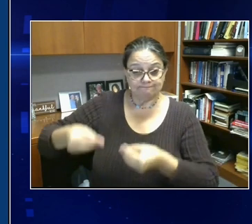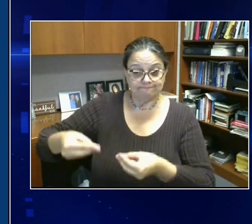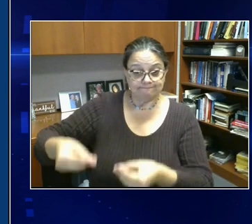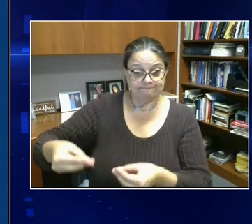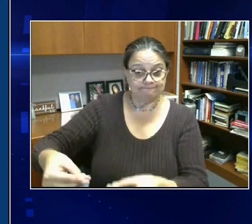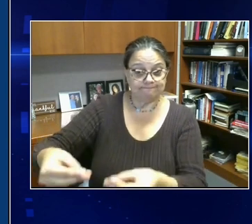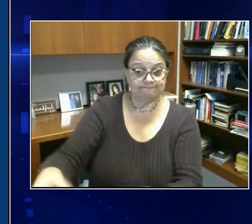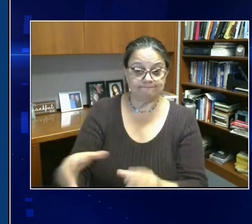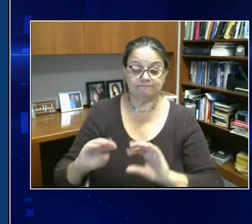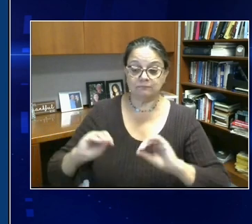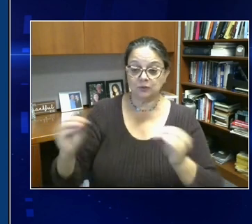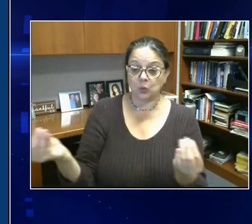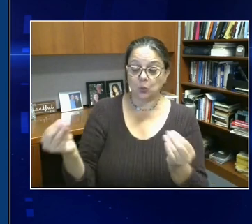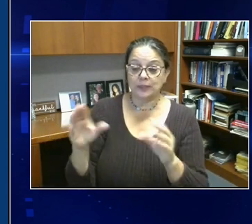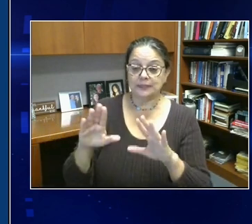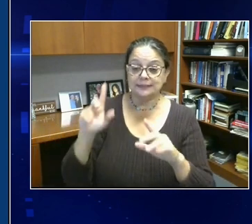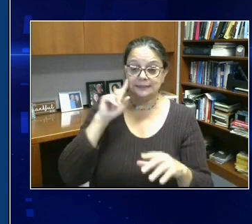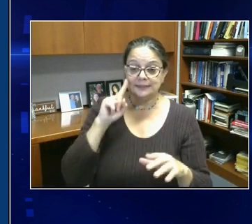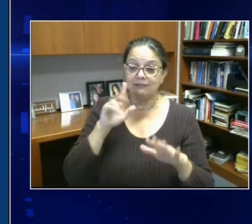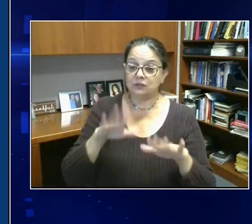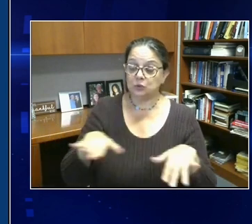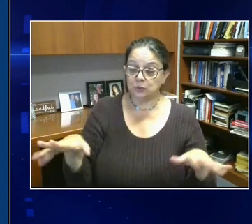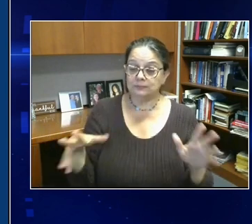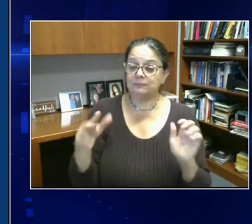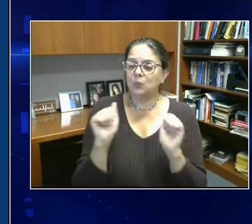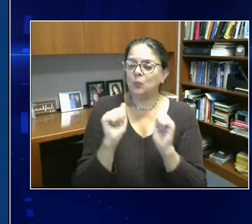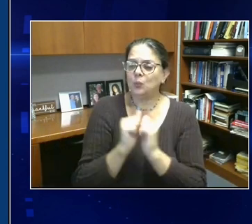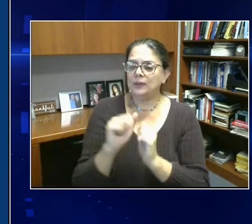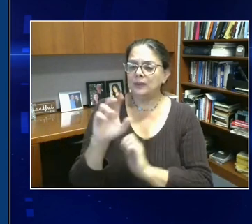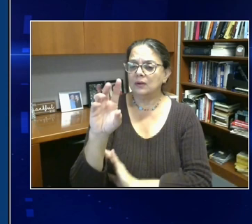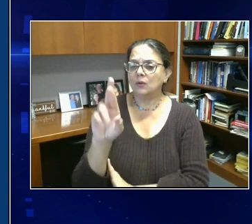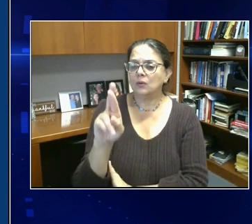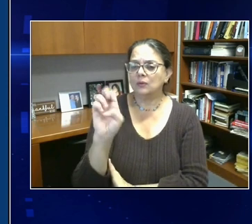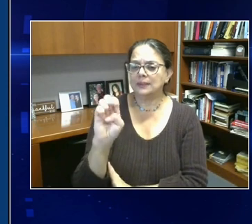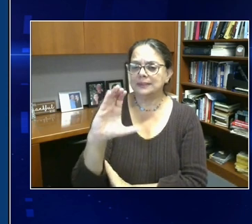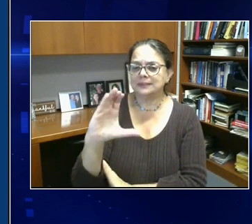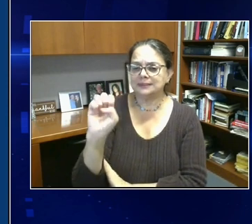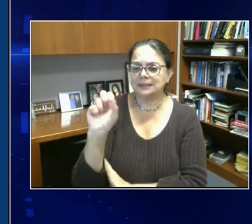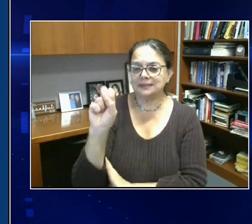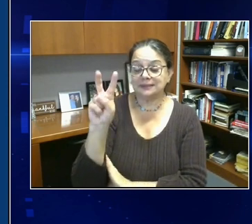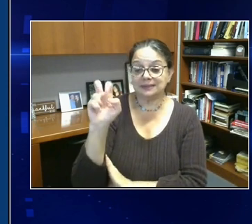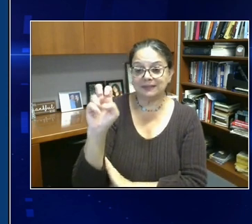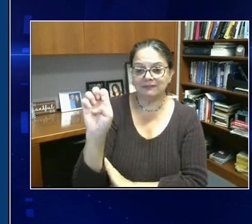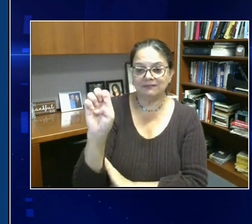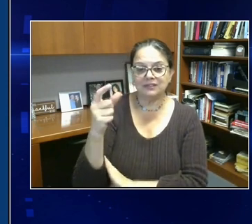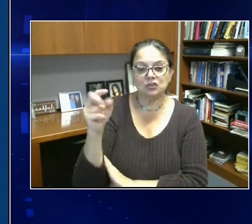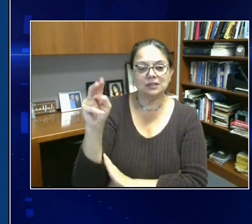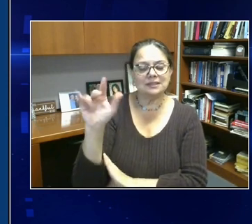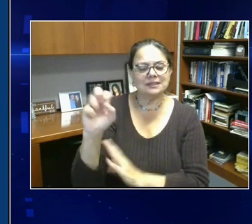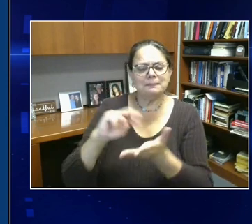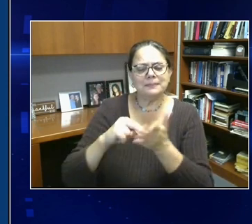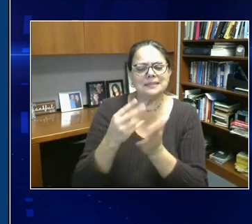ensuring that an individual will not pass on hereditary deafness to their